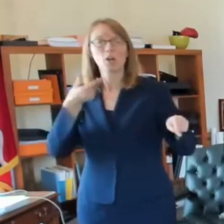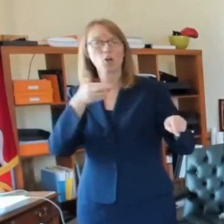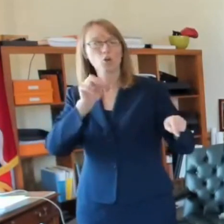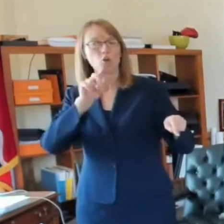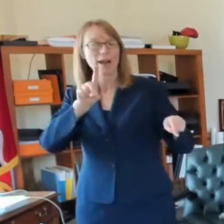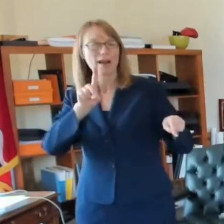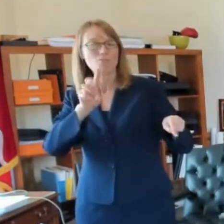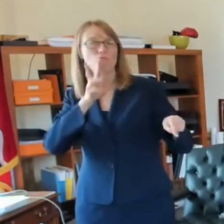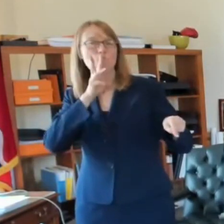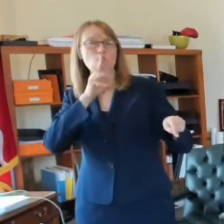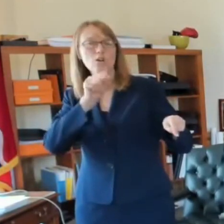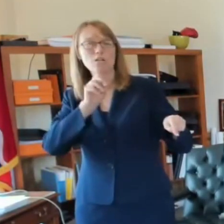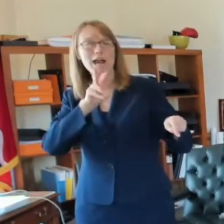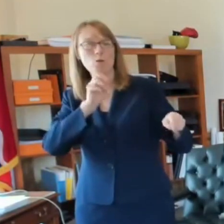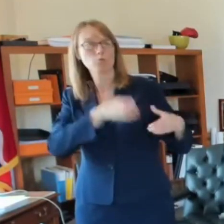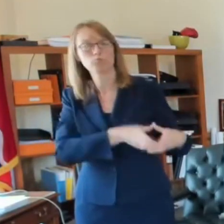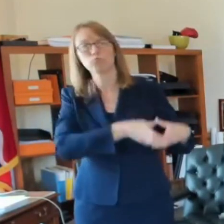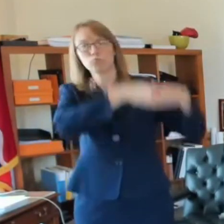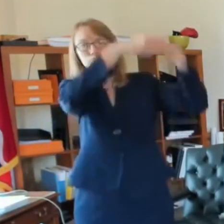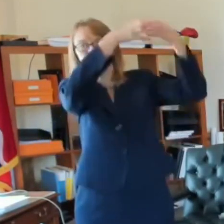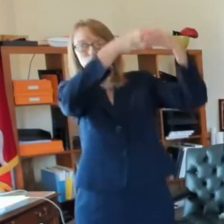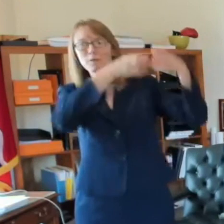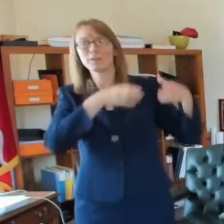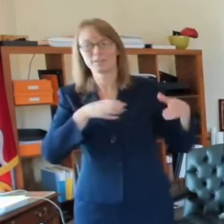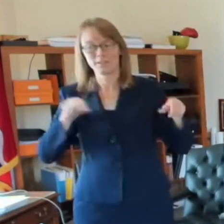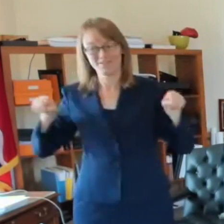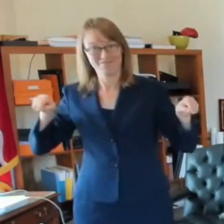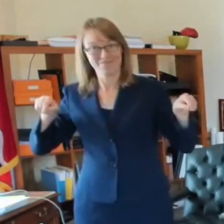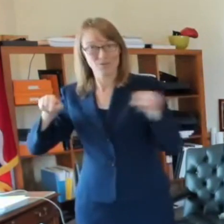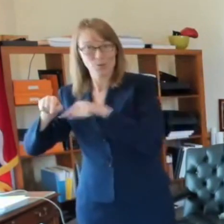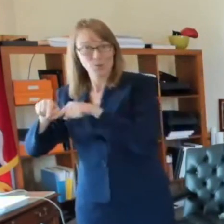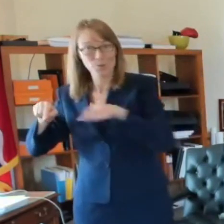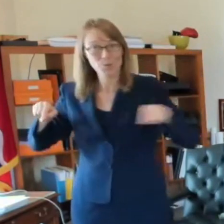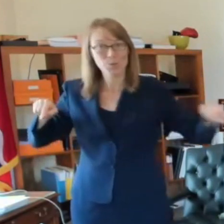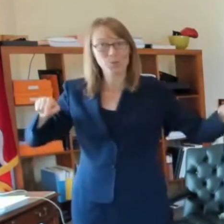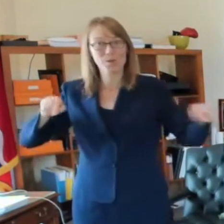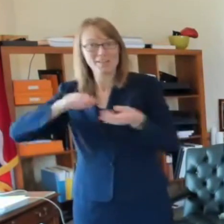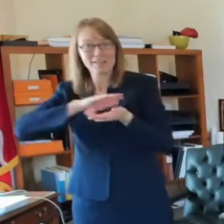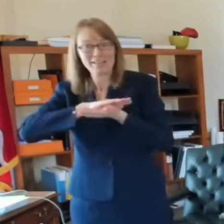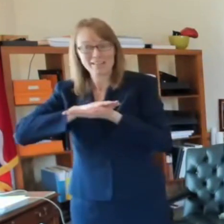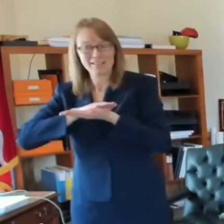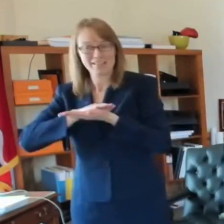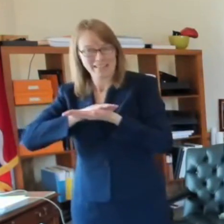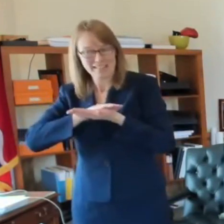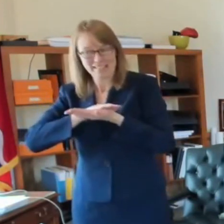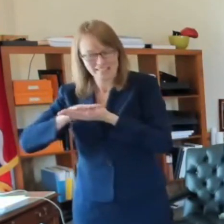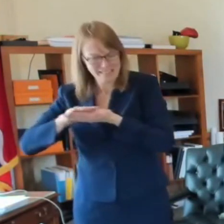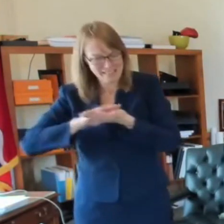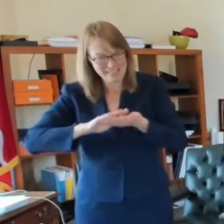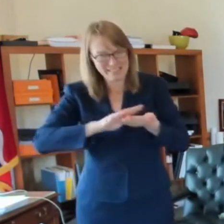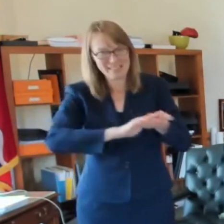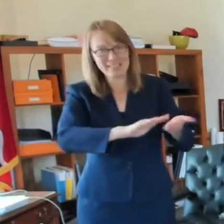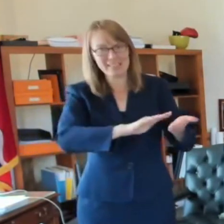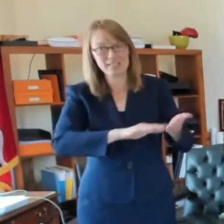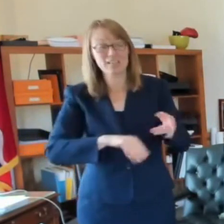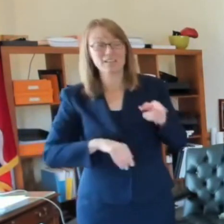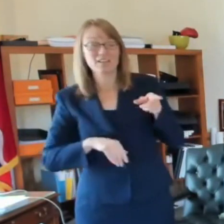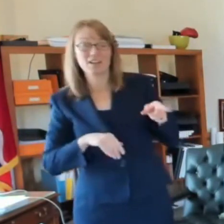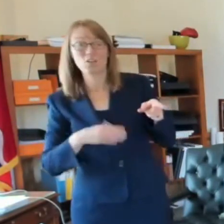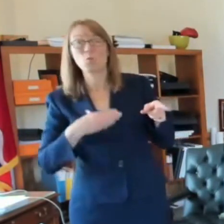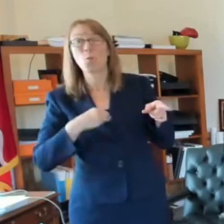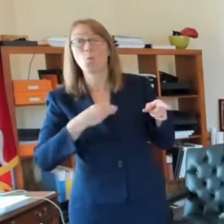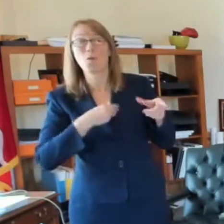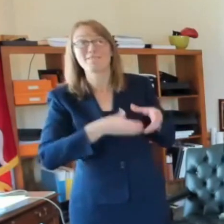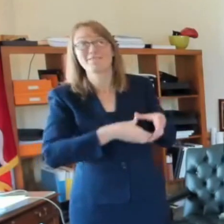the white, and it's whiter today because it was painted over the weekend, white water tower right at the north end of